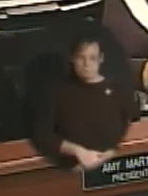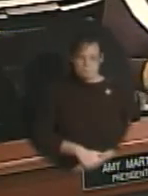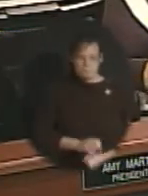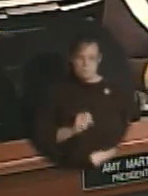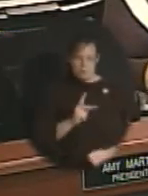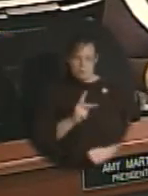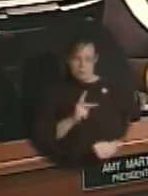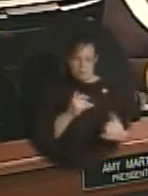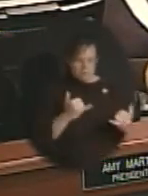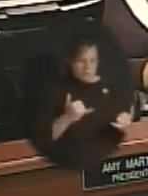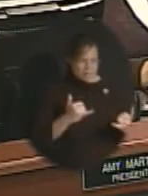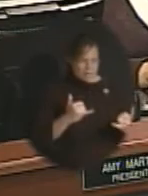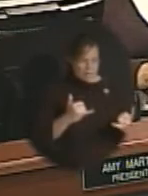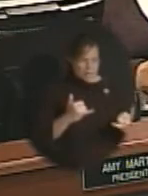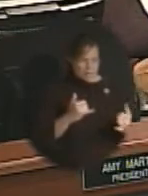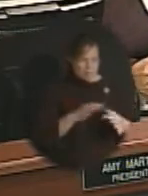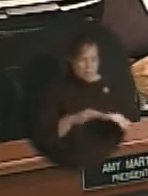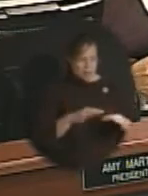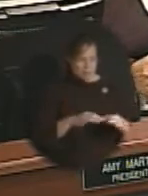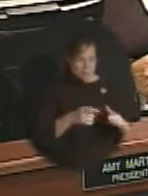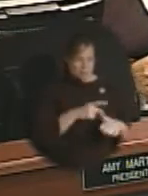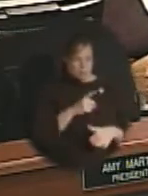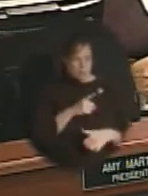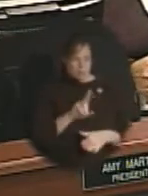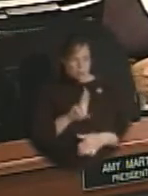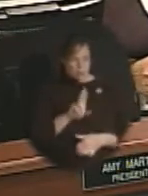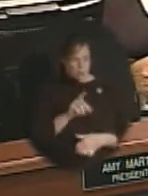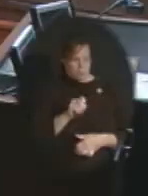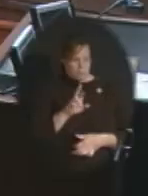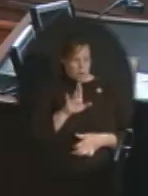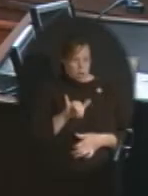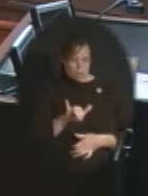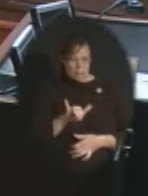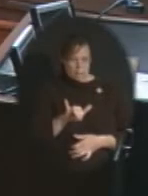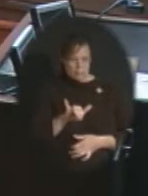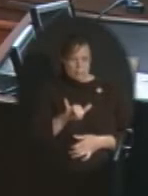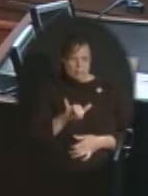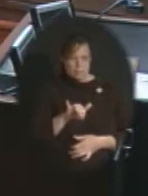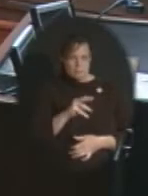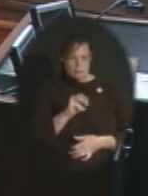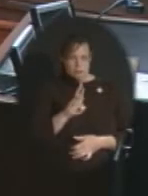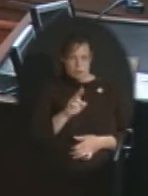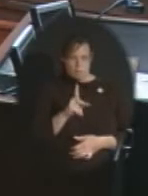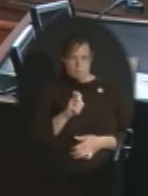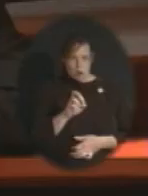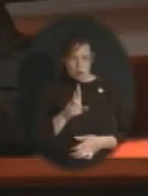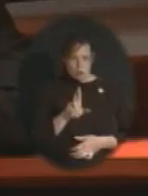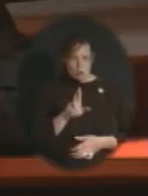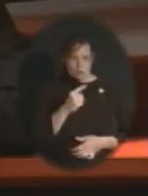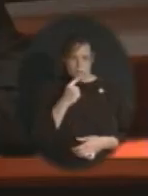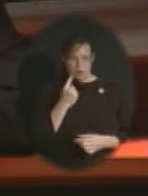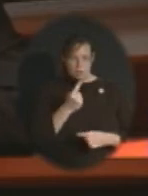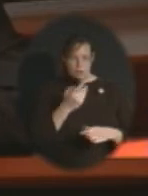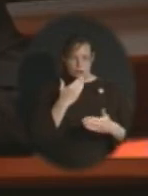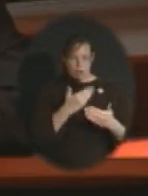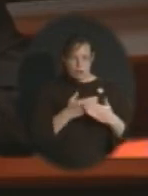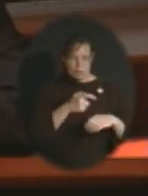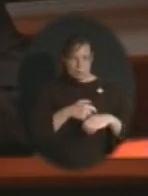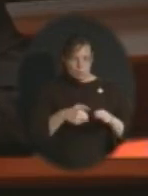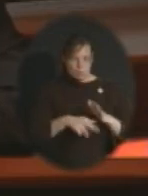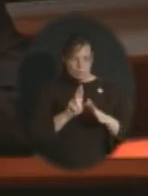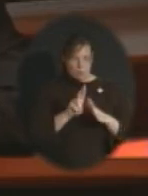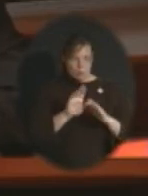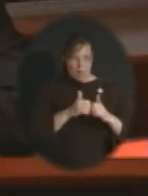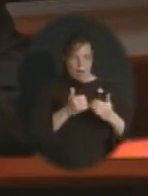Okay, and now comments from Dr. Berry. Mr. Parker said it's always a good time to review like